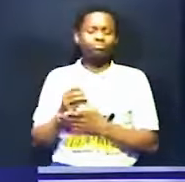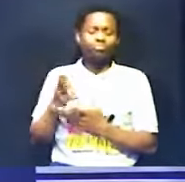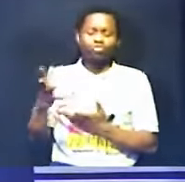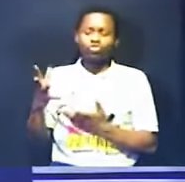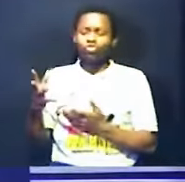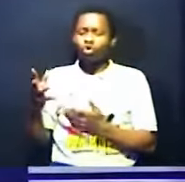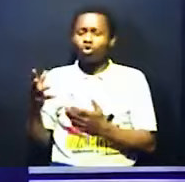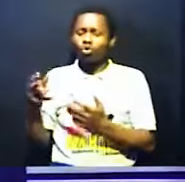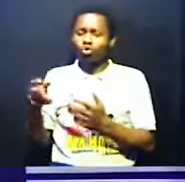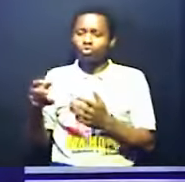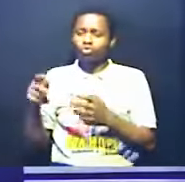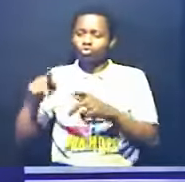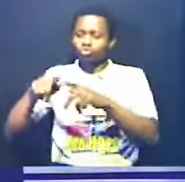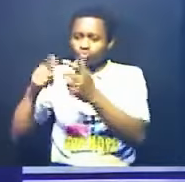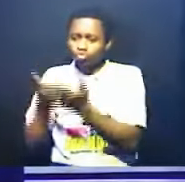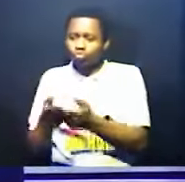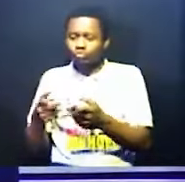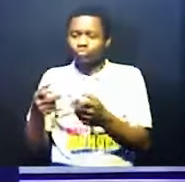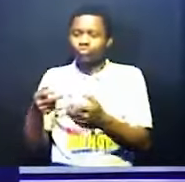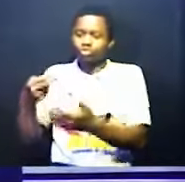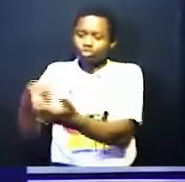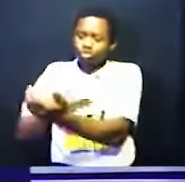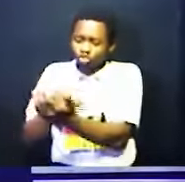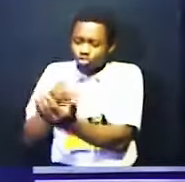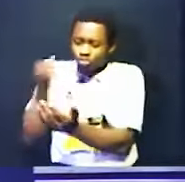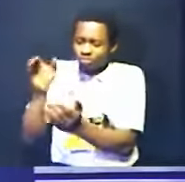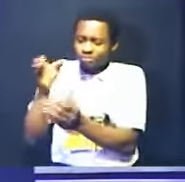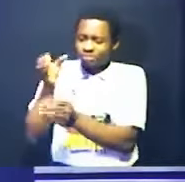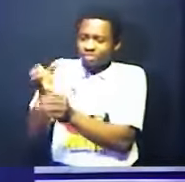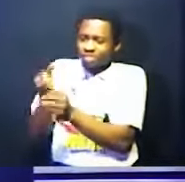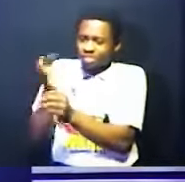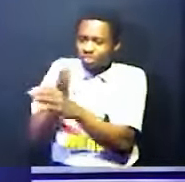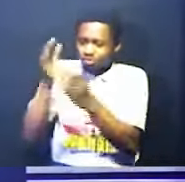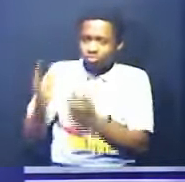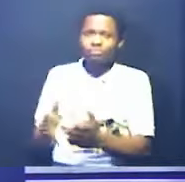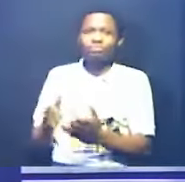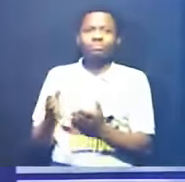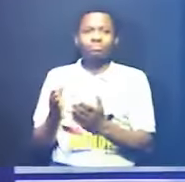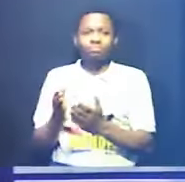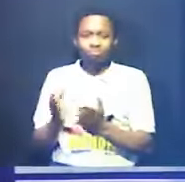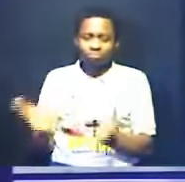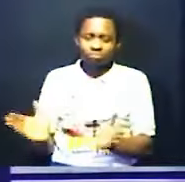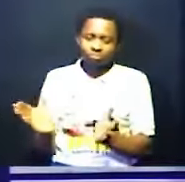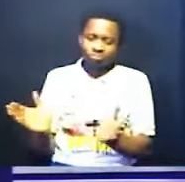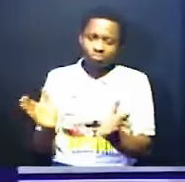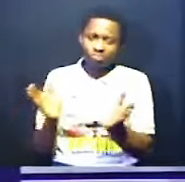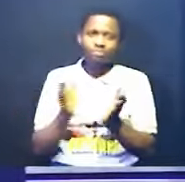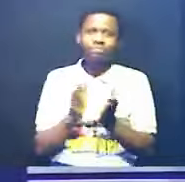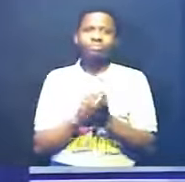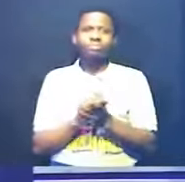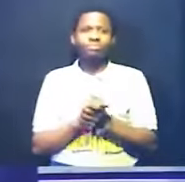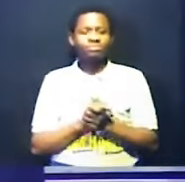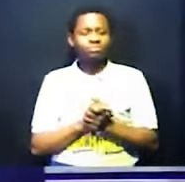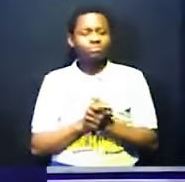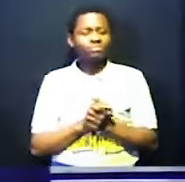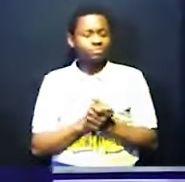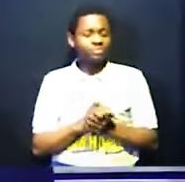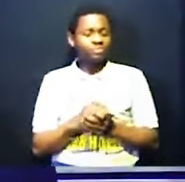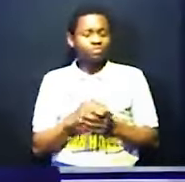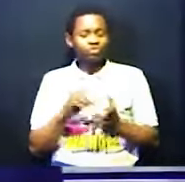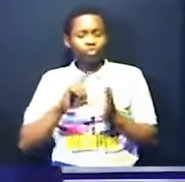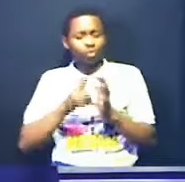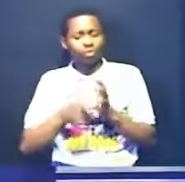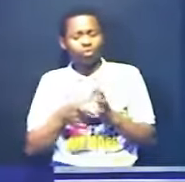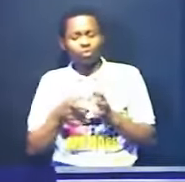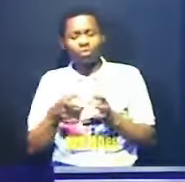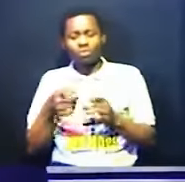king's sons to come there. Na ifie mienu akire no Absalom ma wo twitwa ni nwan ho